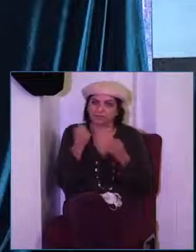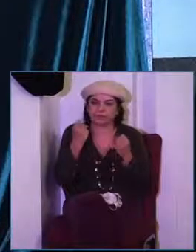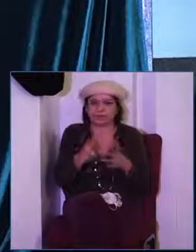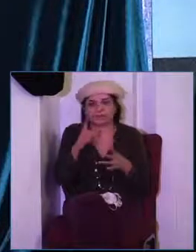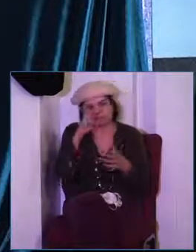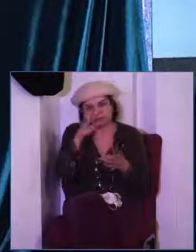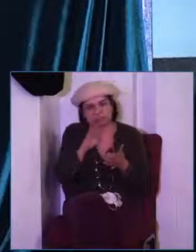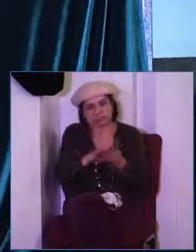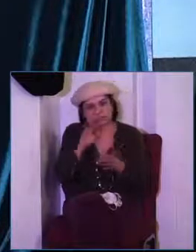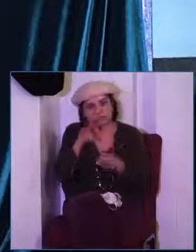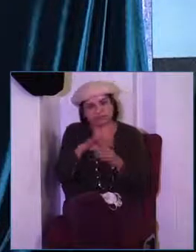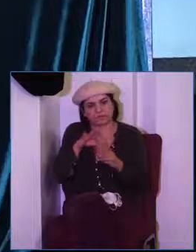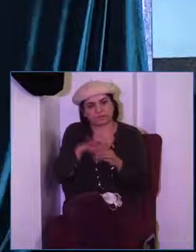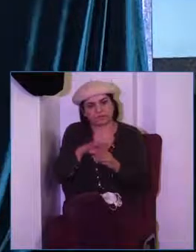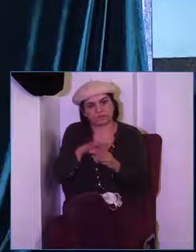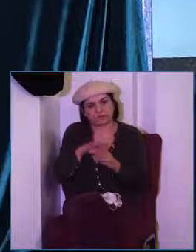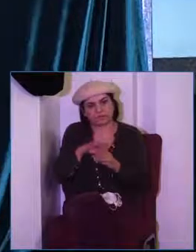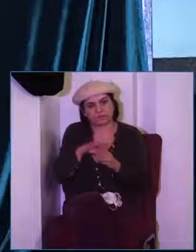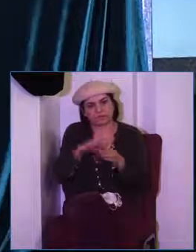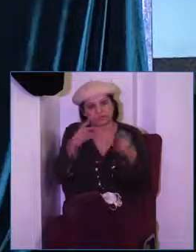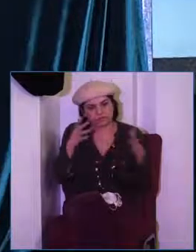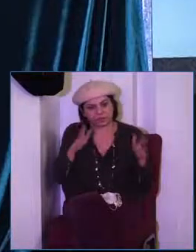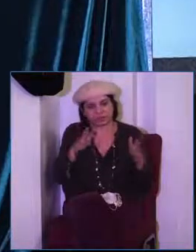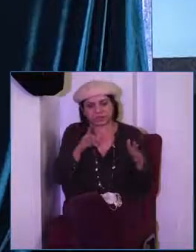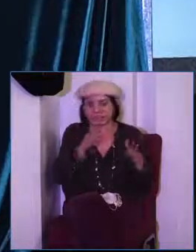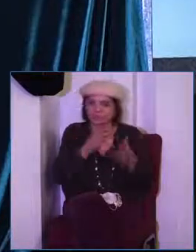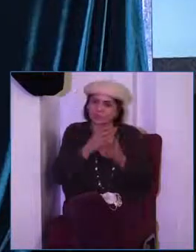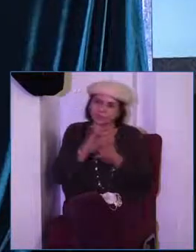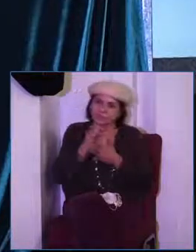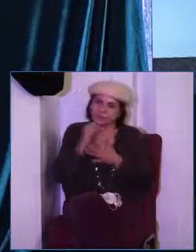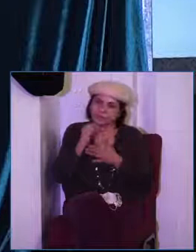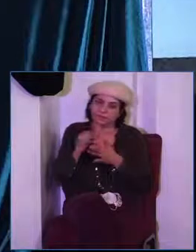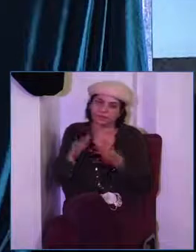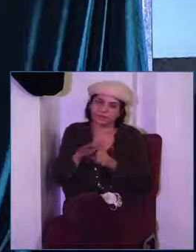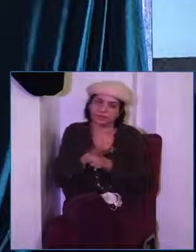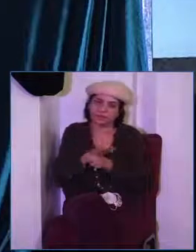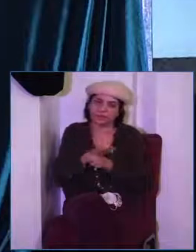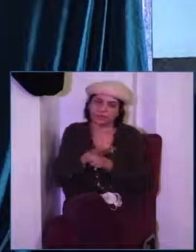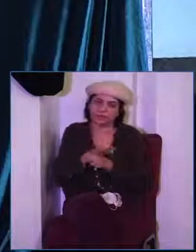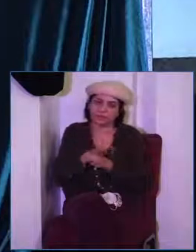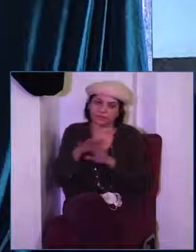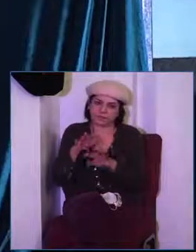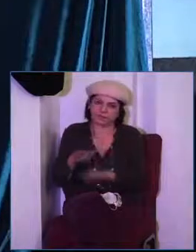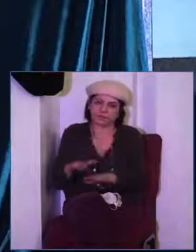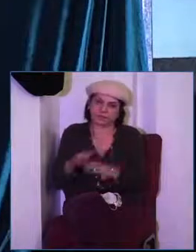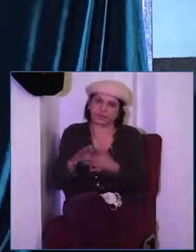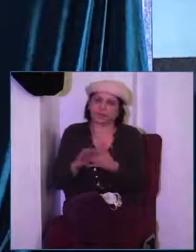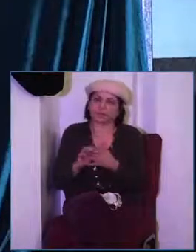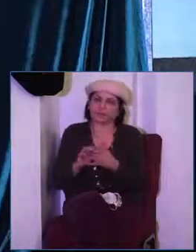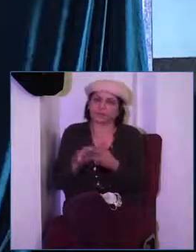the truth is it's not fully settled. And we continuously get reminded of that.